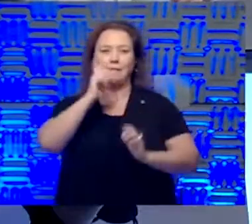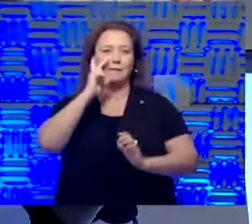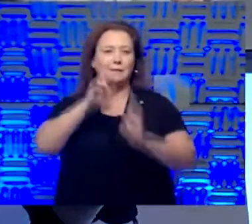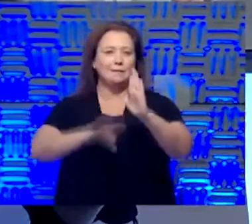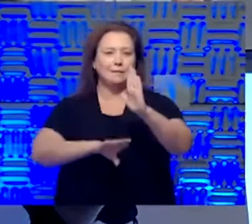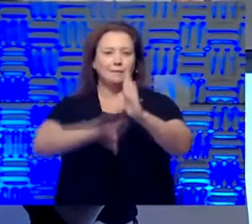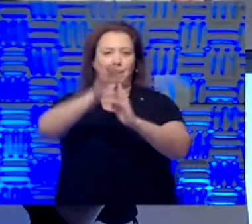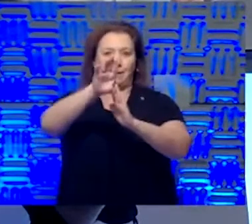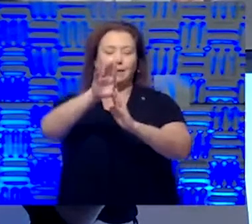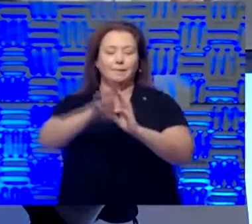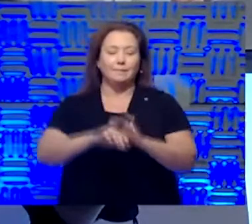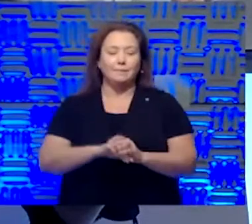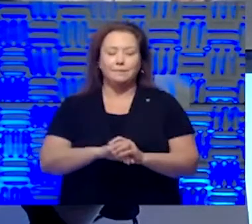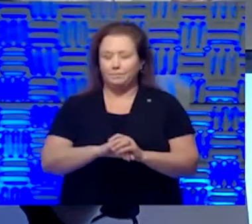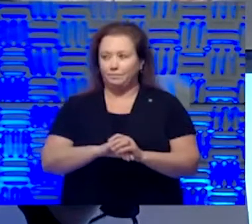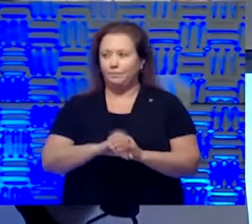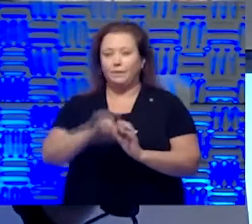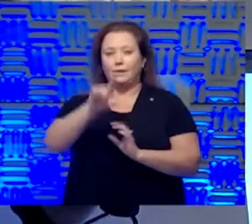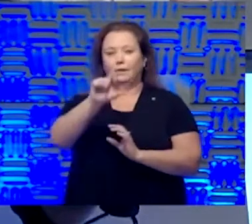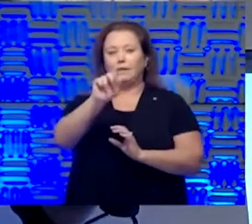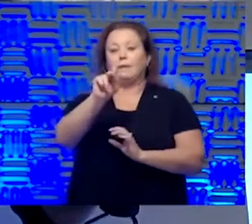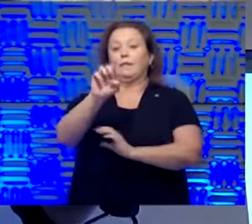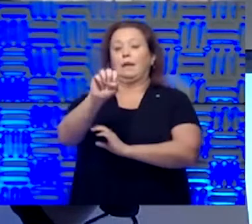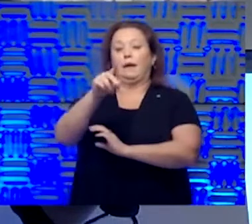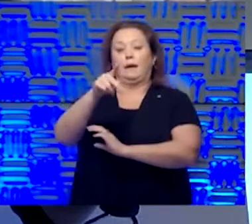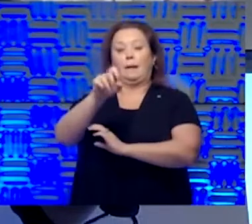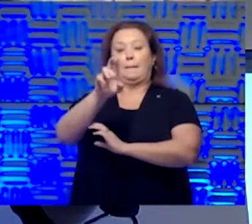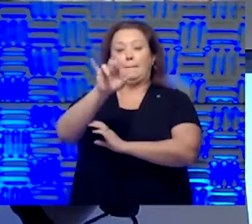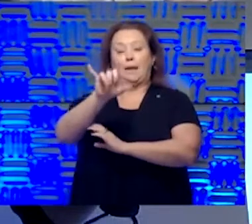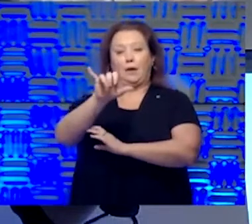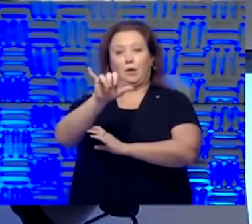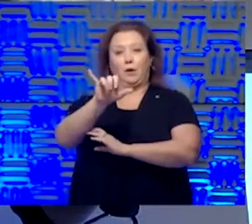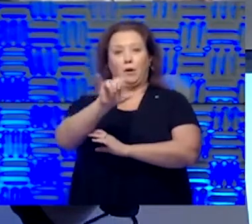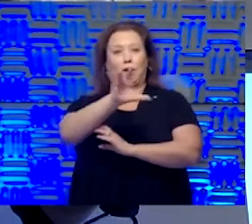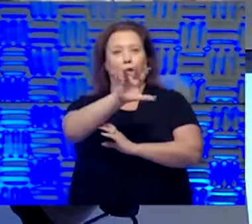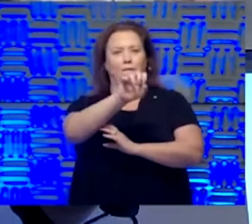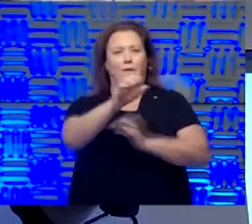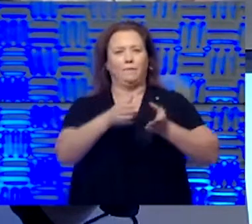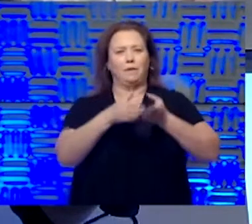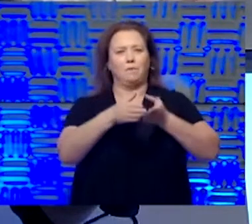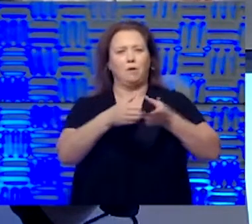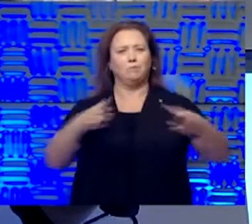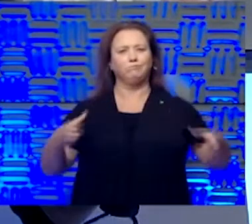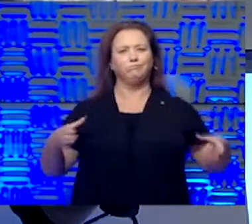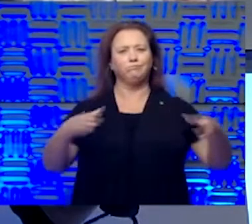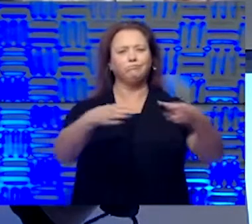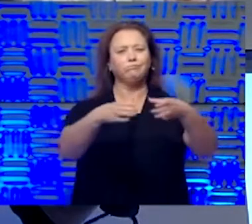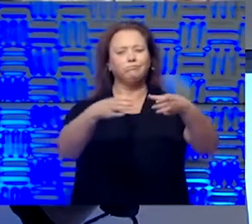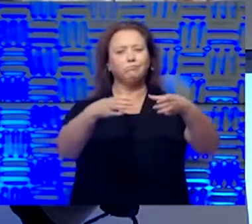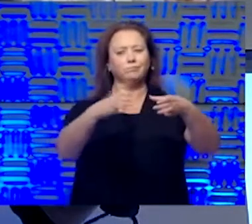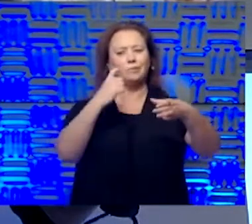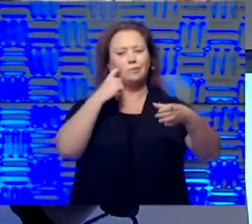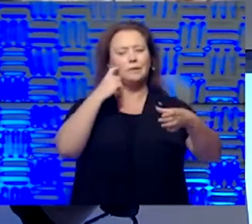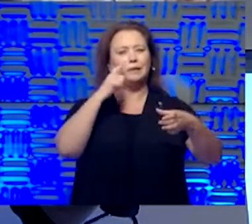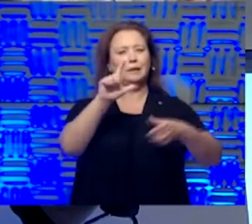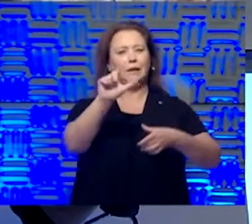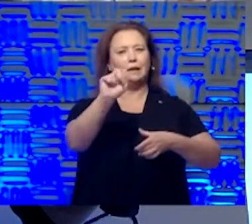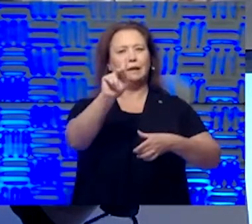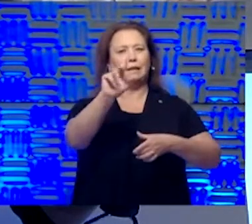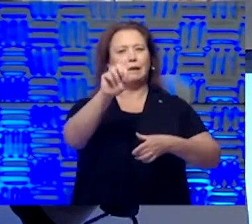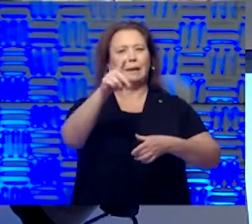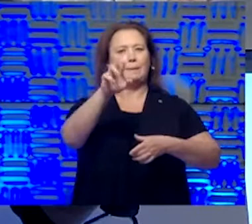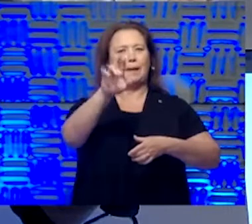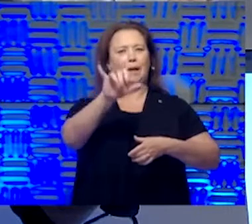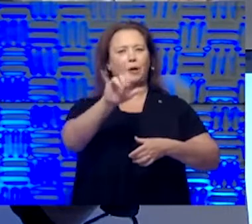so too. You know, the Lake Perry story, there were 50 boats were moored together recently here